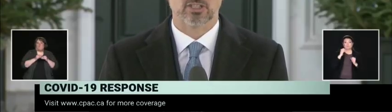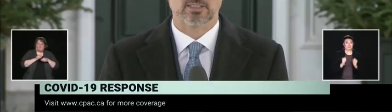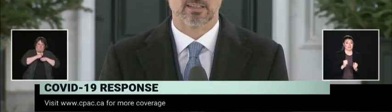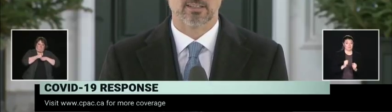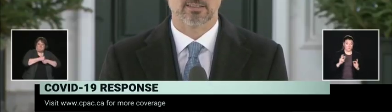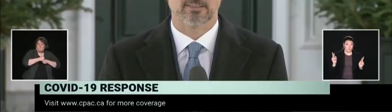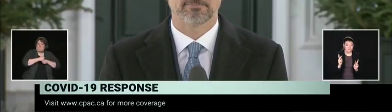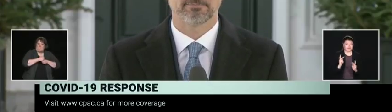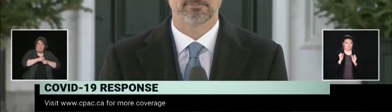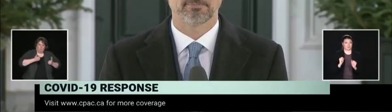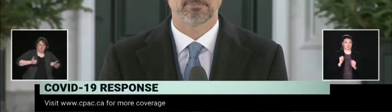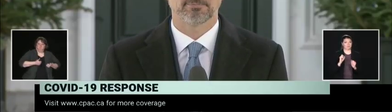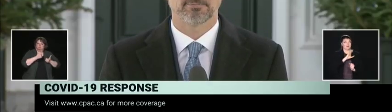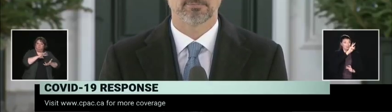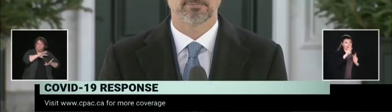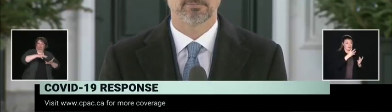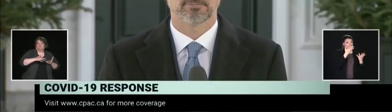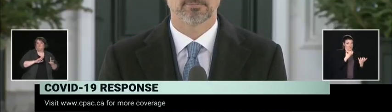quoi les gens s'attendent.